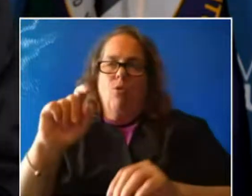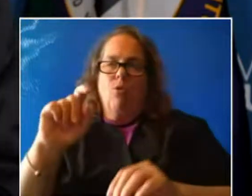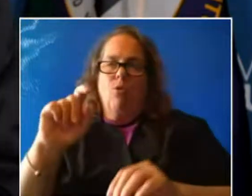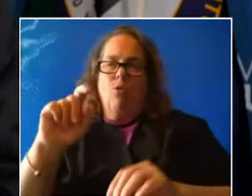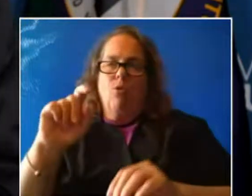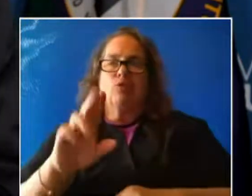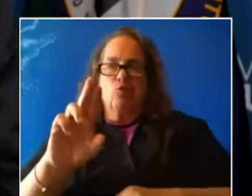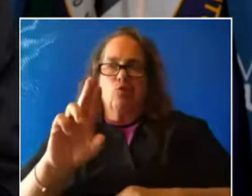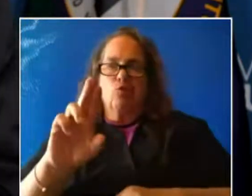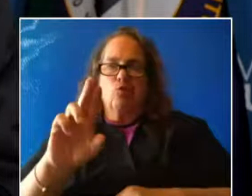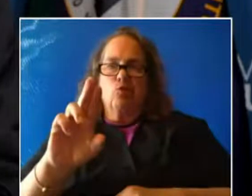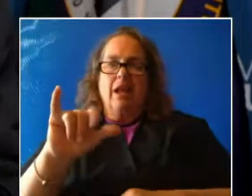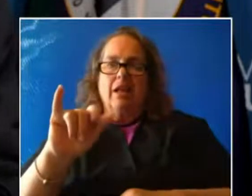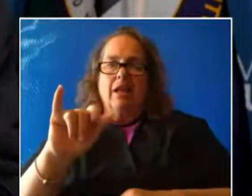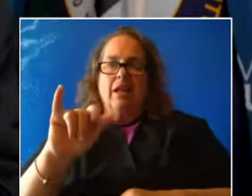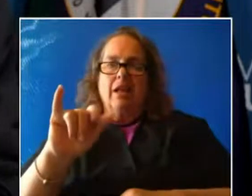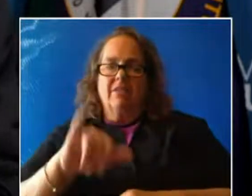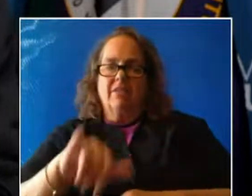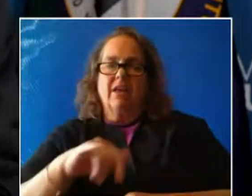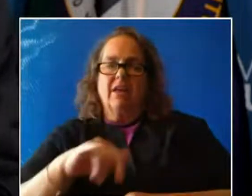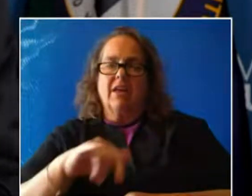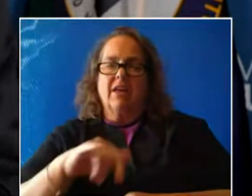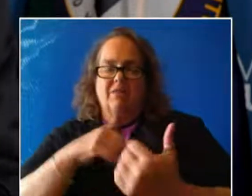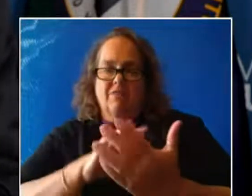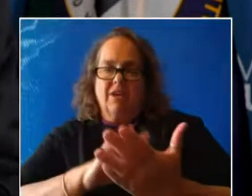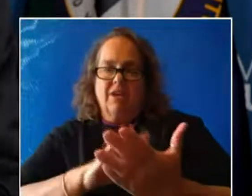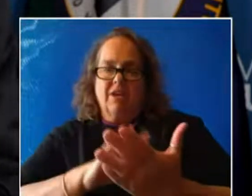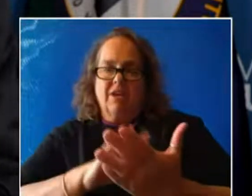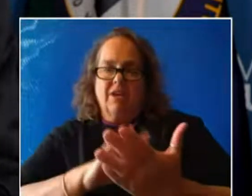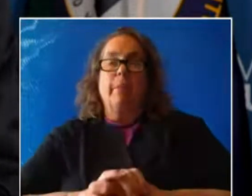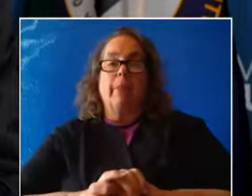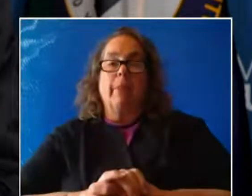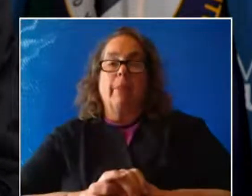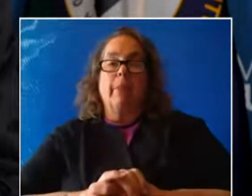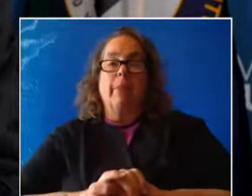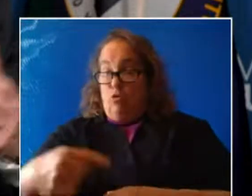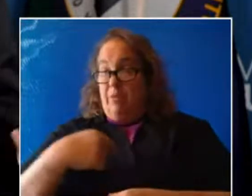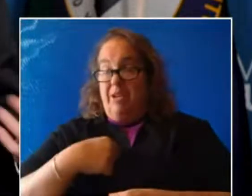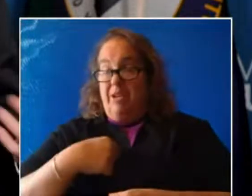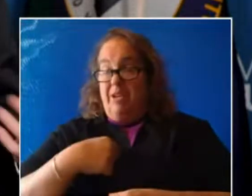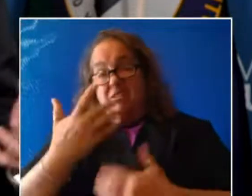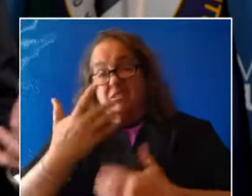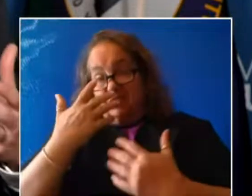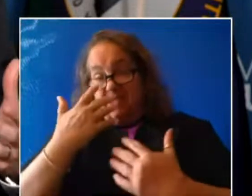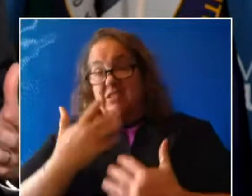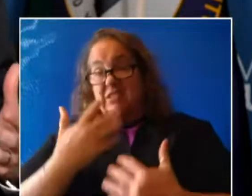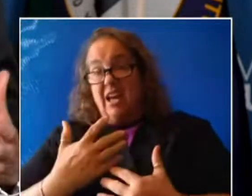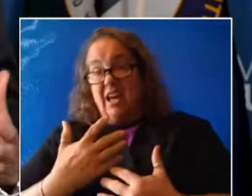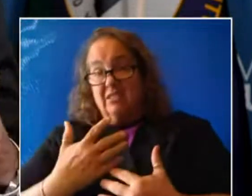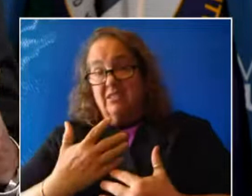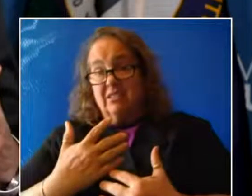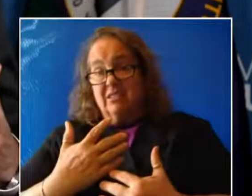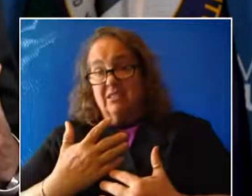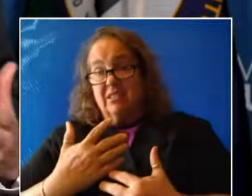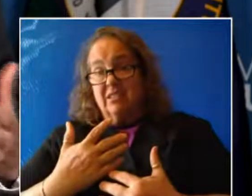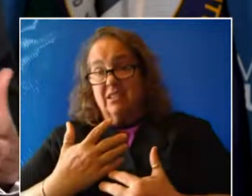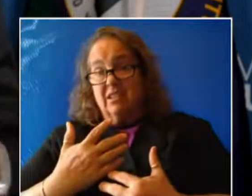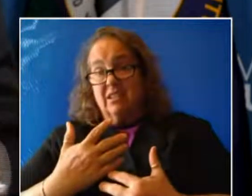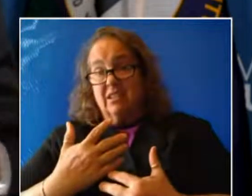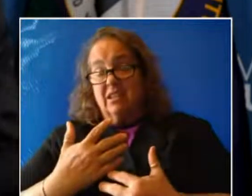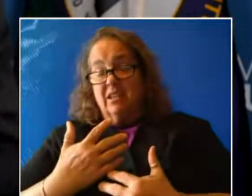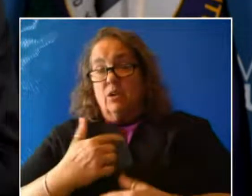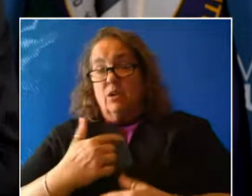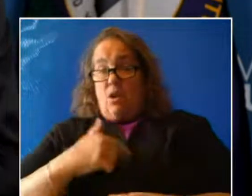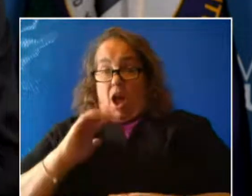face. And to me, it's unfortunate because our political parties are